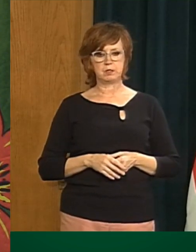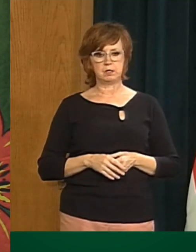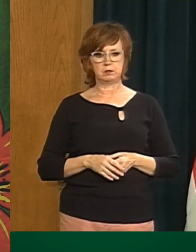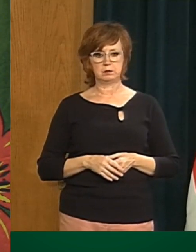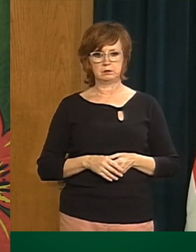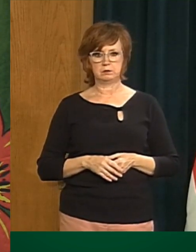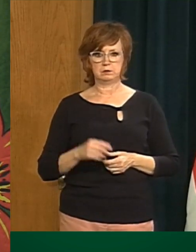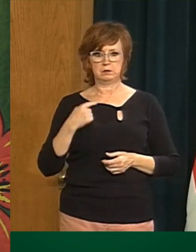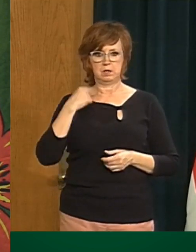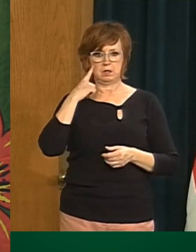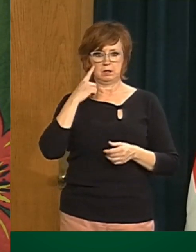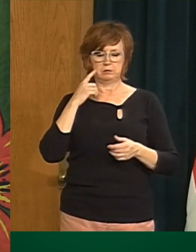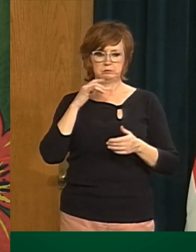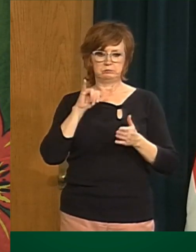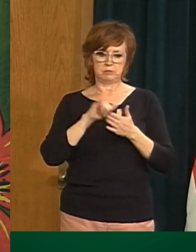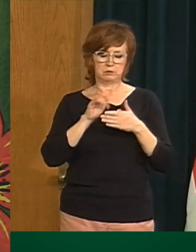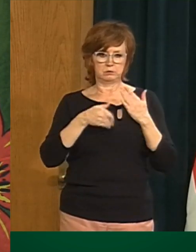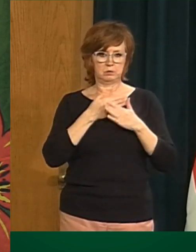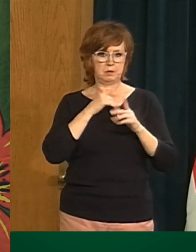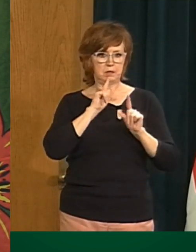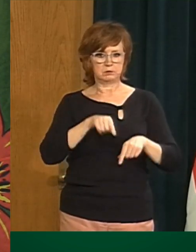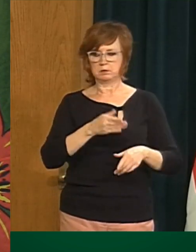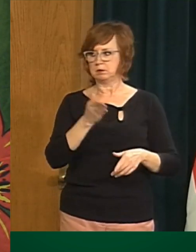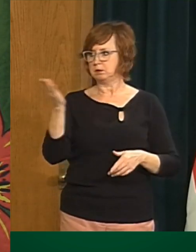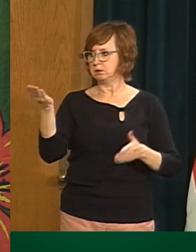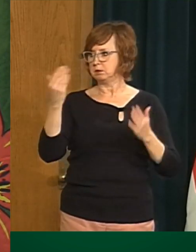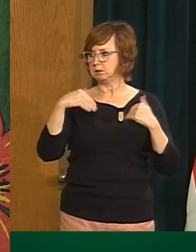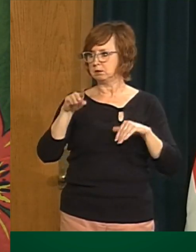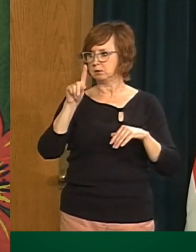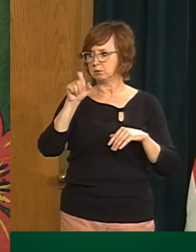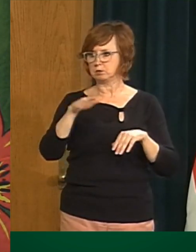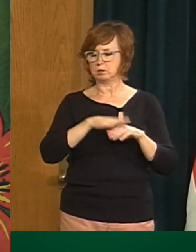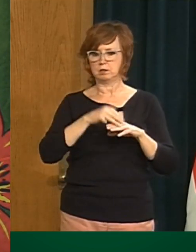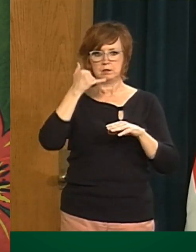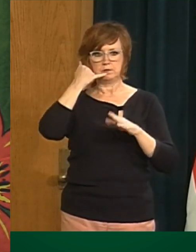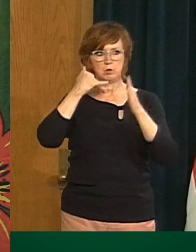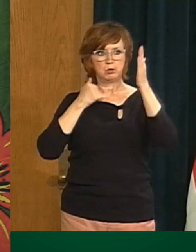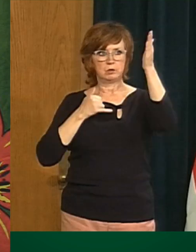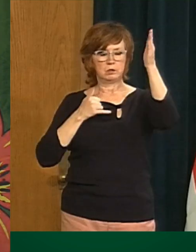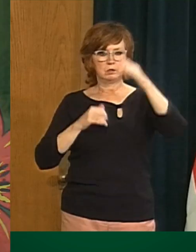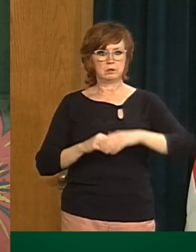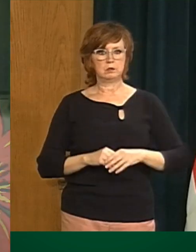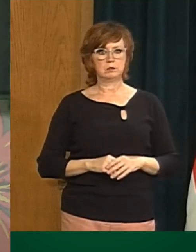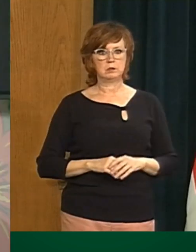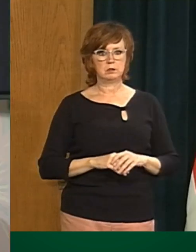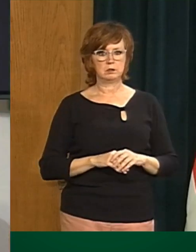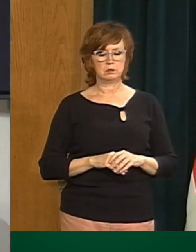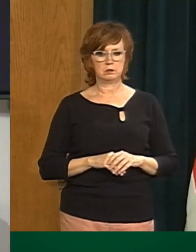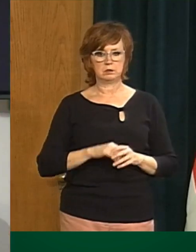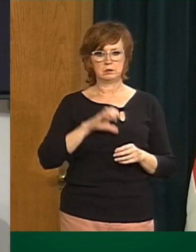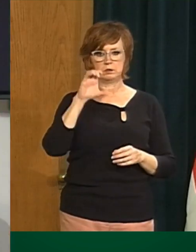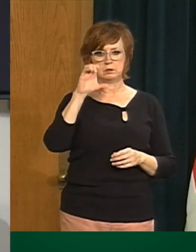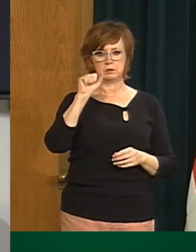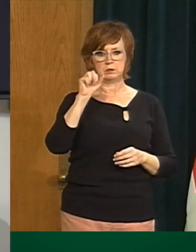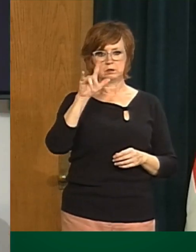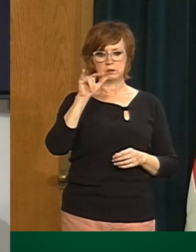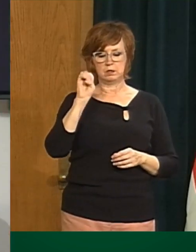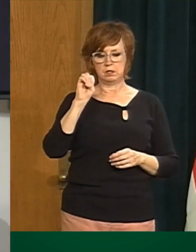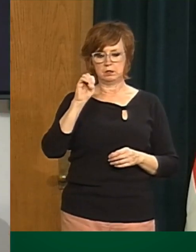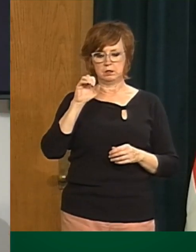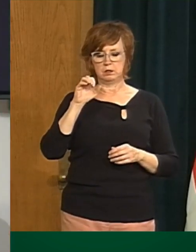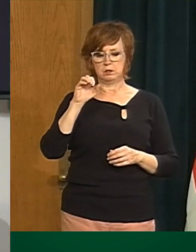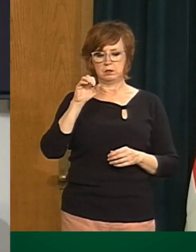I guess that's all I have to say on that. We'll take our next question from the phone line, operator. We have Carlisle Facette with